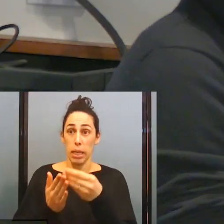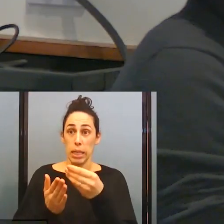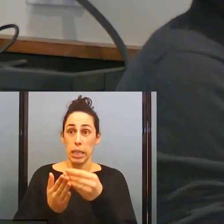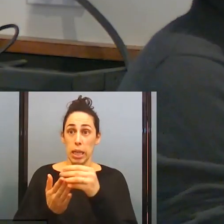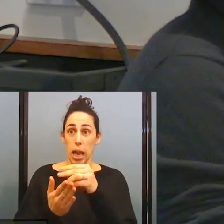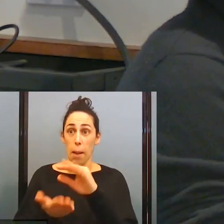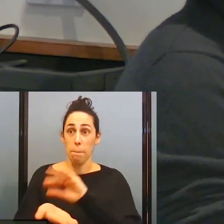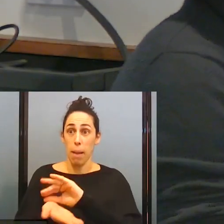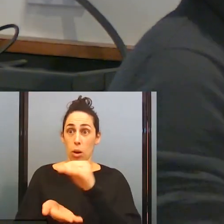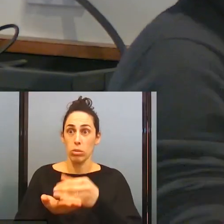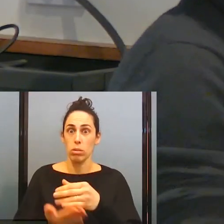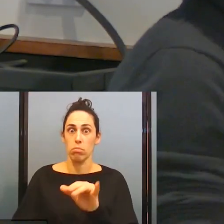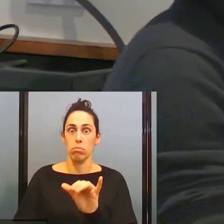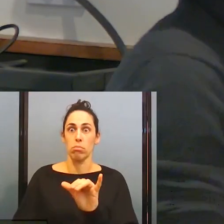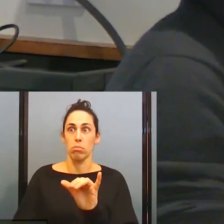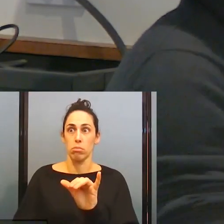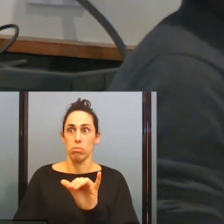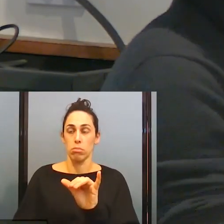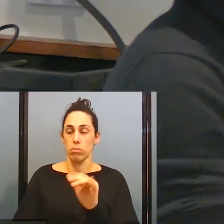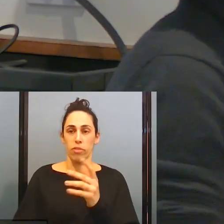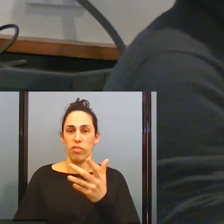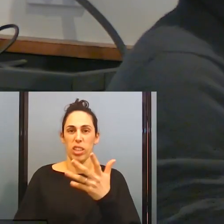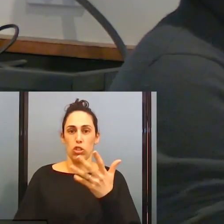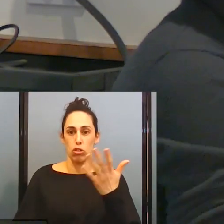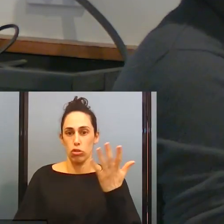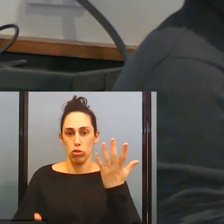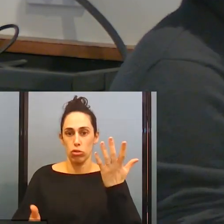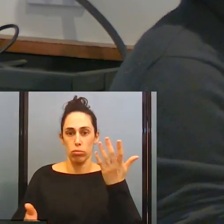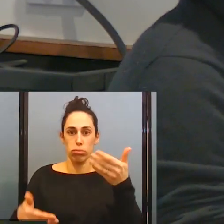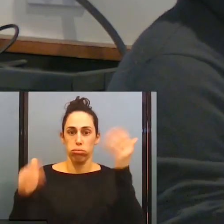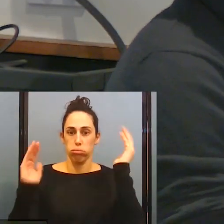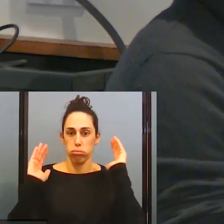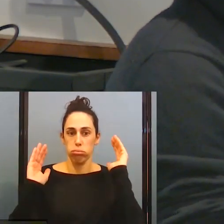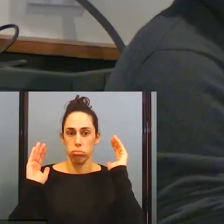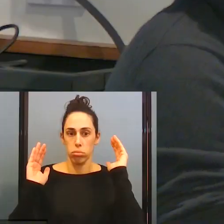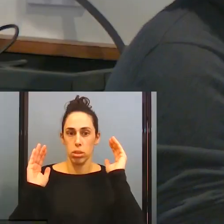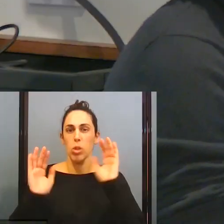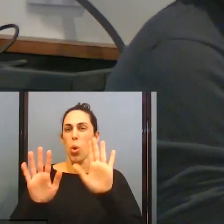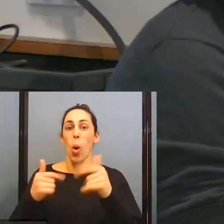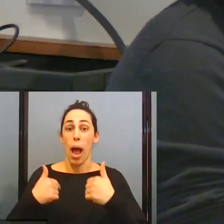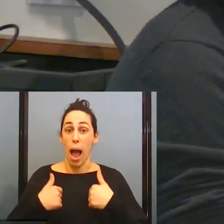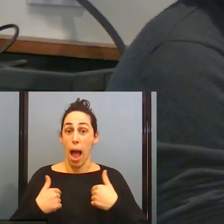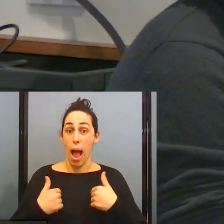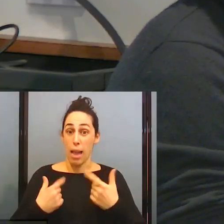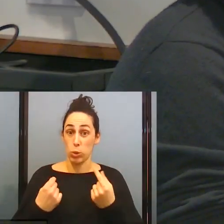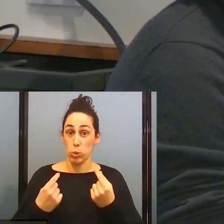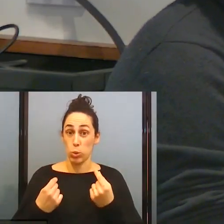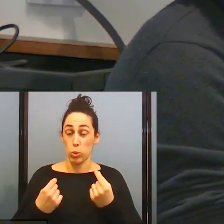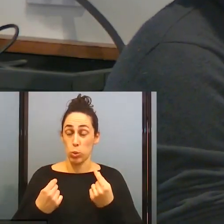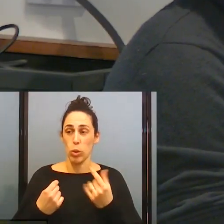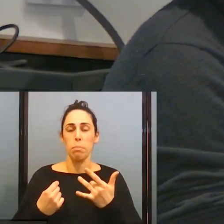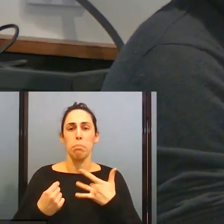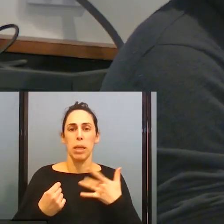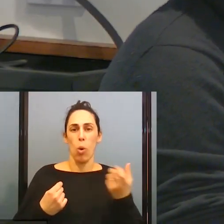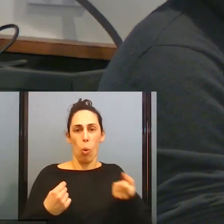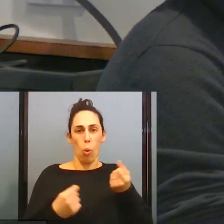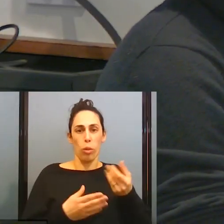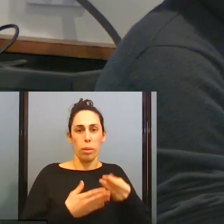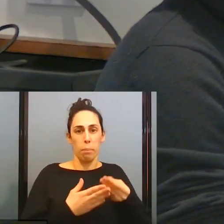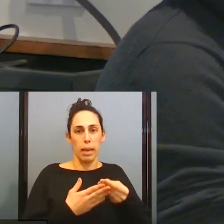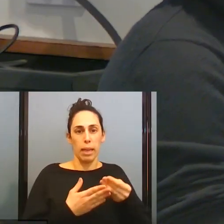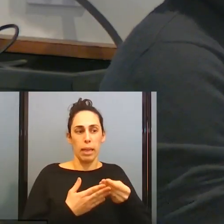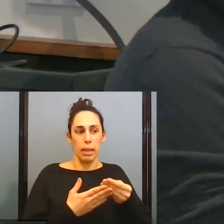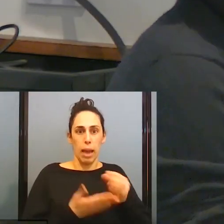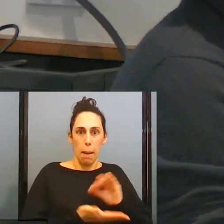fees, we're going to talk about them later, let's actually figure out what's going on first and then come up with a plan. But I also agree with Esther's point, we don't want that